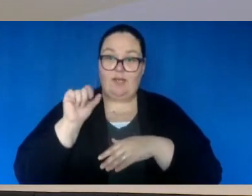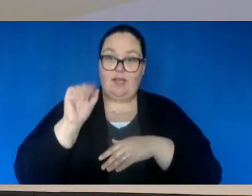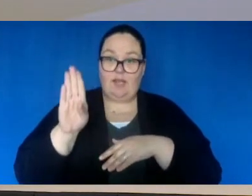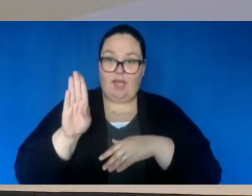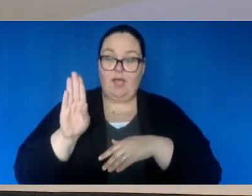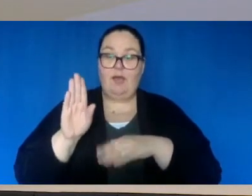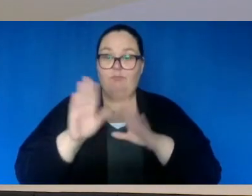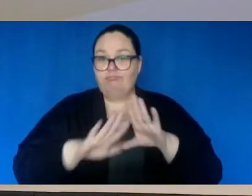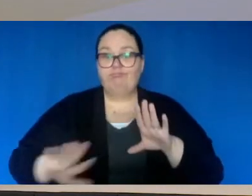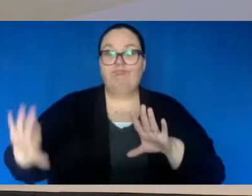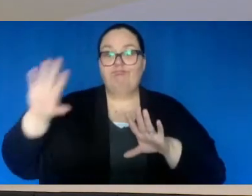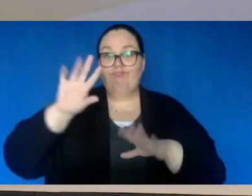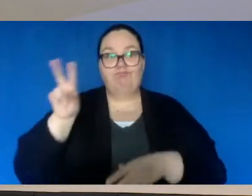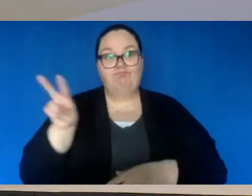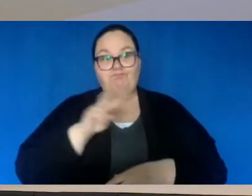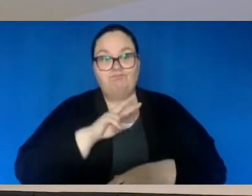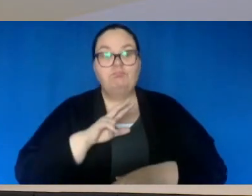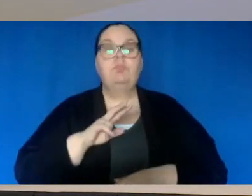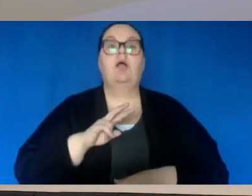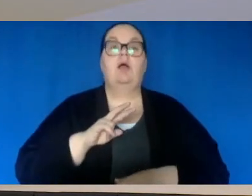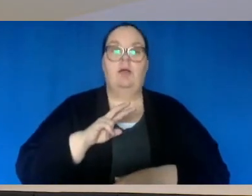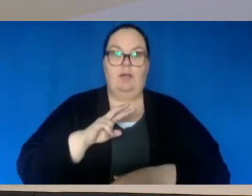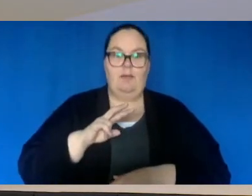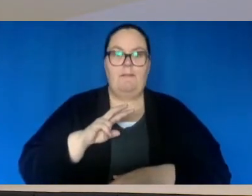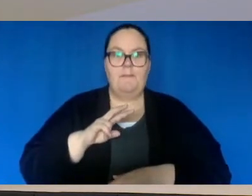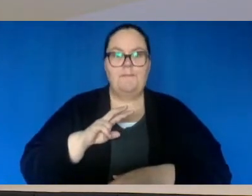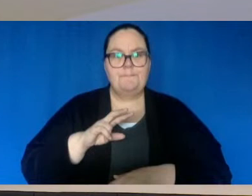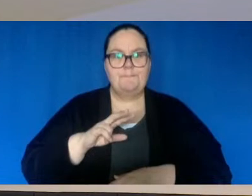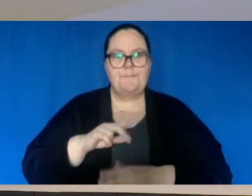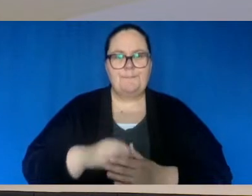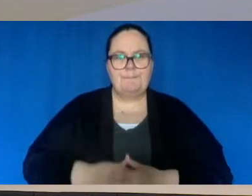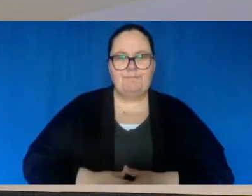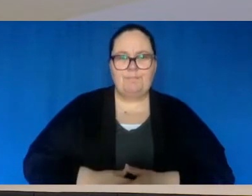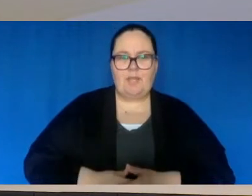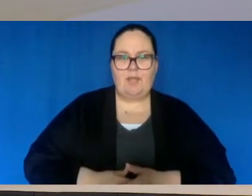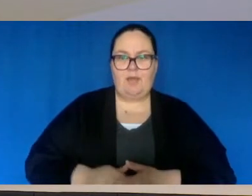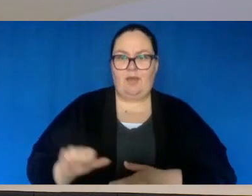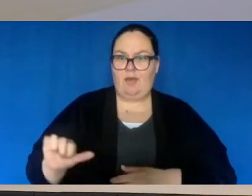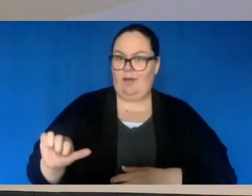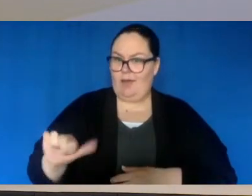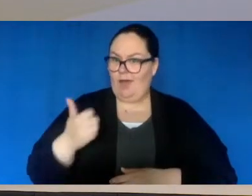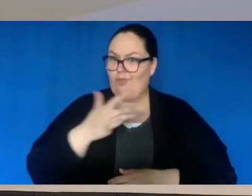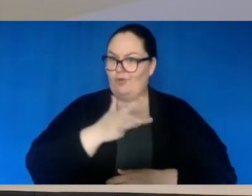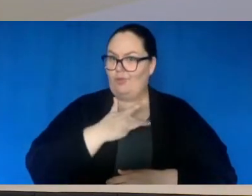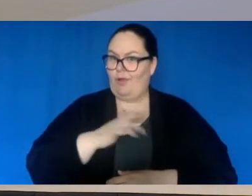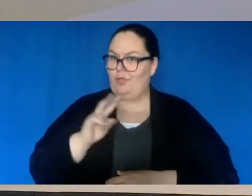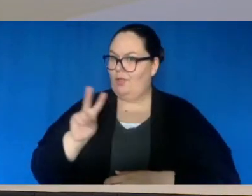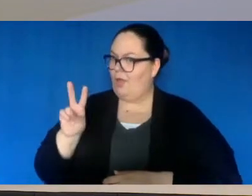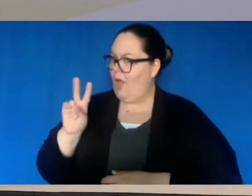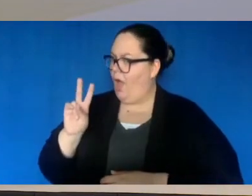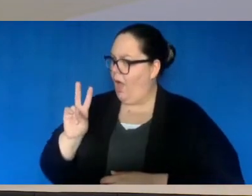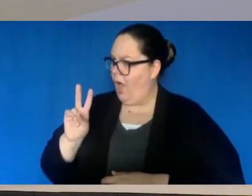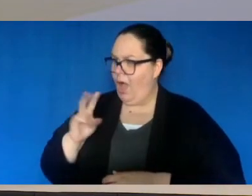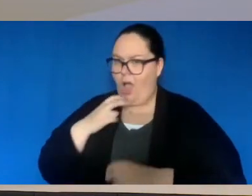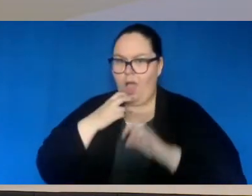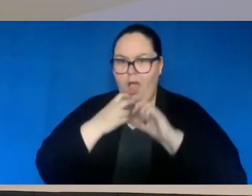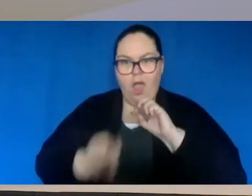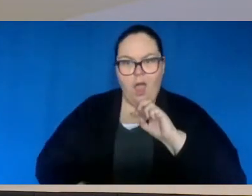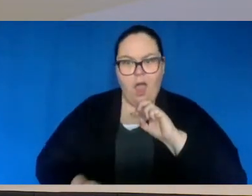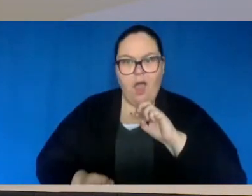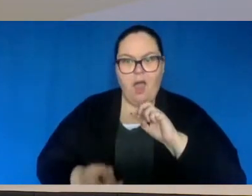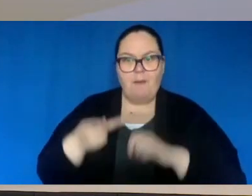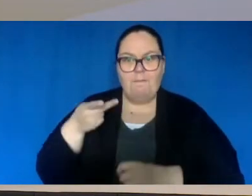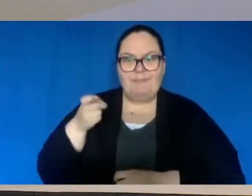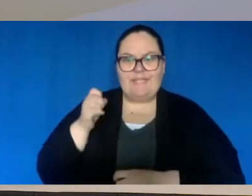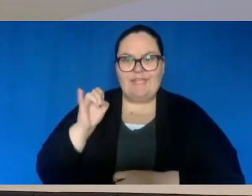board yesterday, and I think we would be the envy of every other province in terms of the turnaround time of our